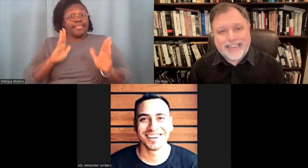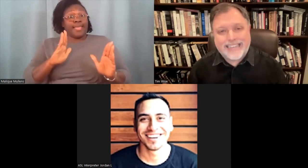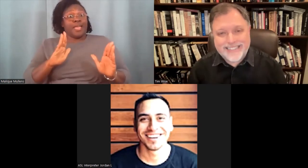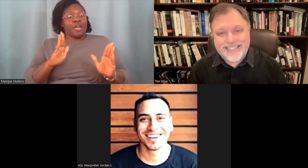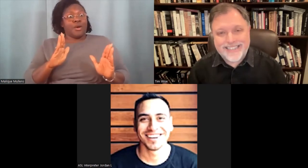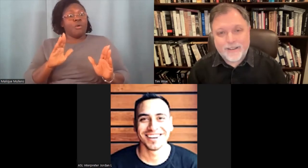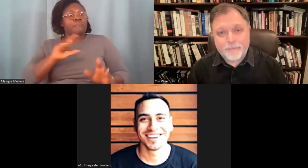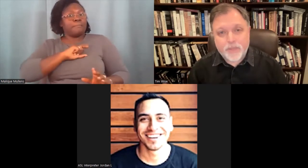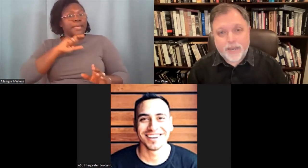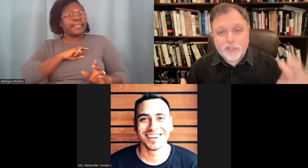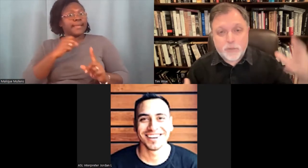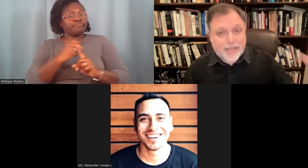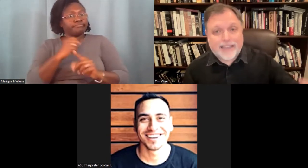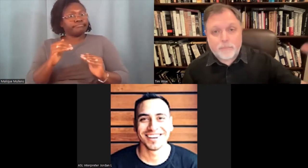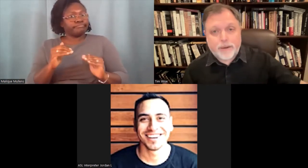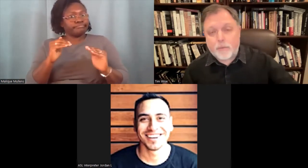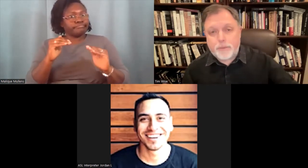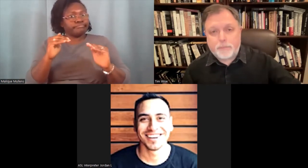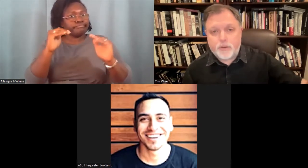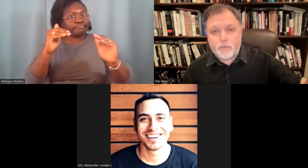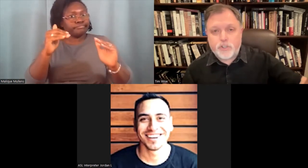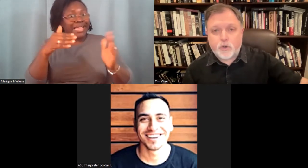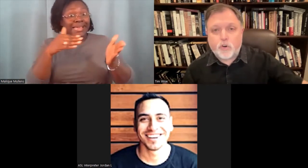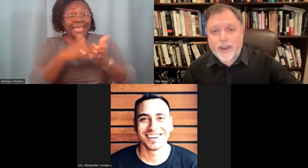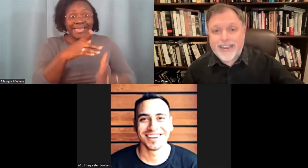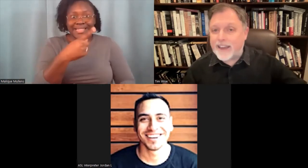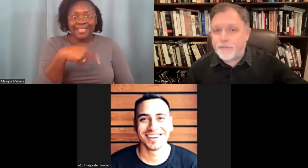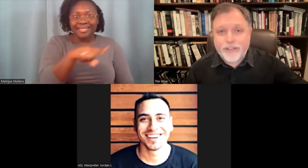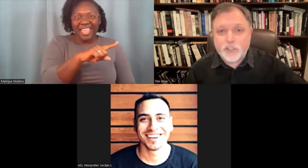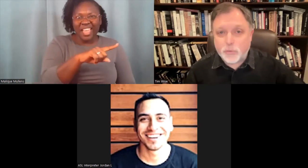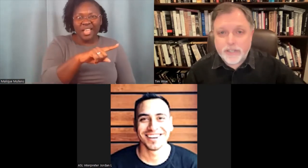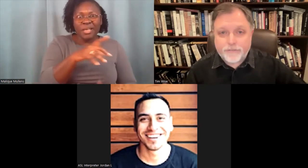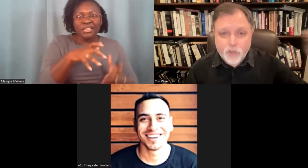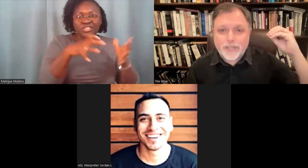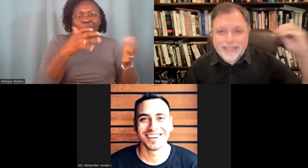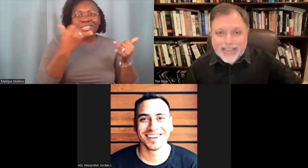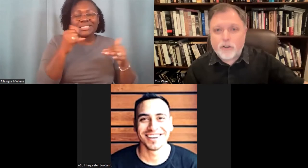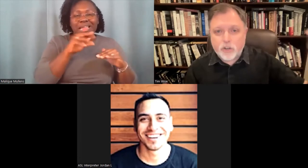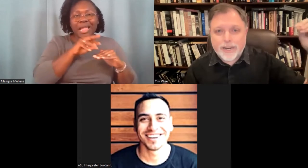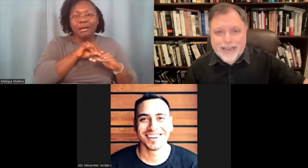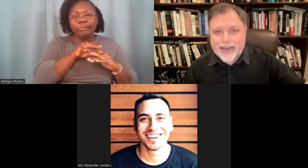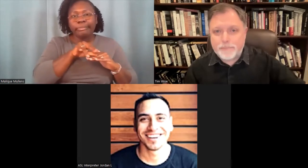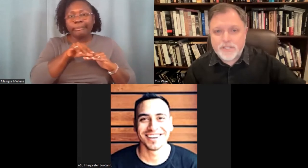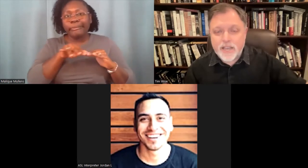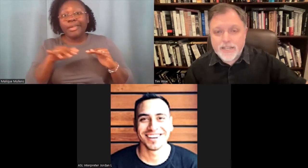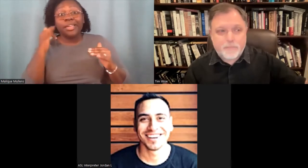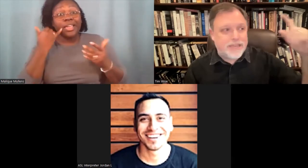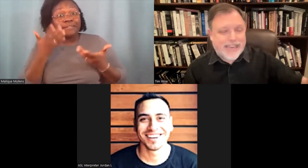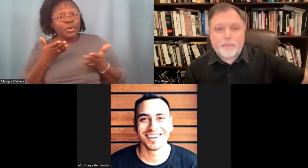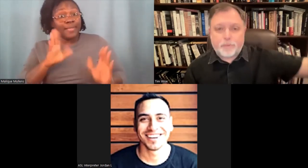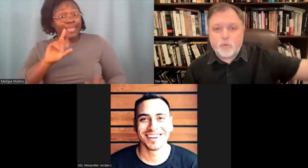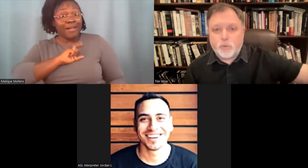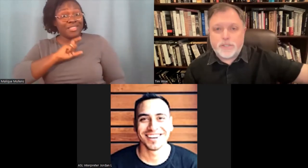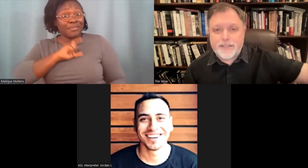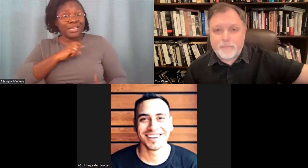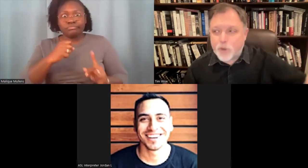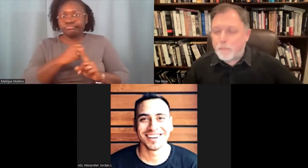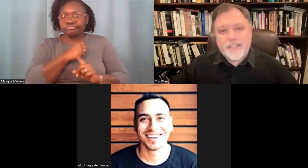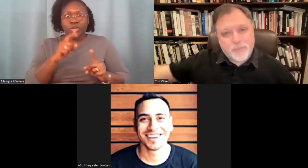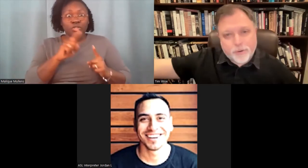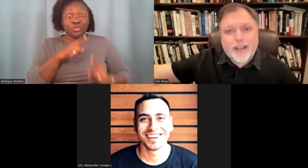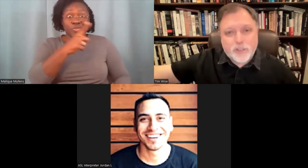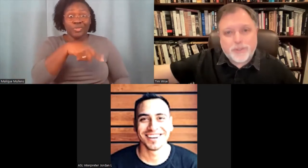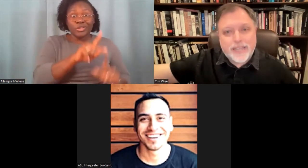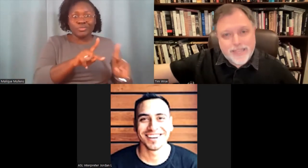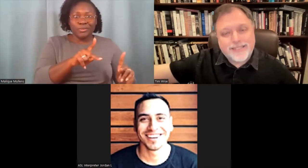of violence against Black and brown people that was so great. And eventually, if you allow your cops to be that brutal to them, don't